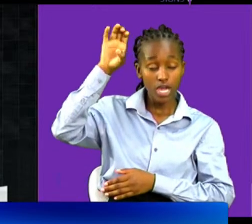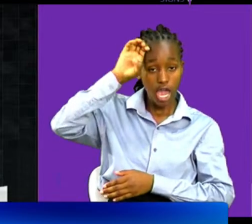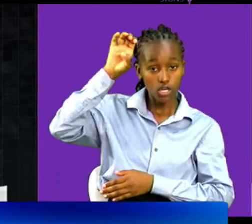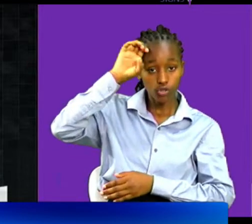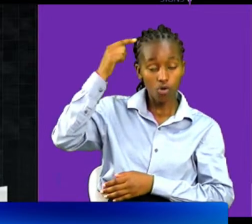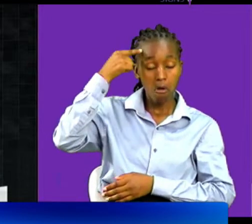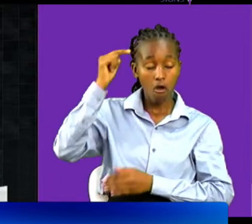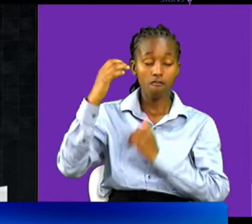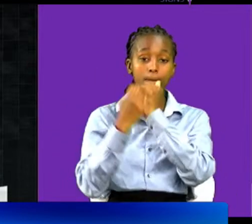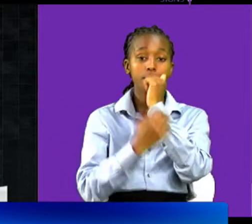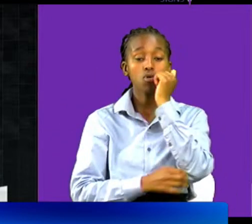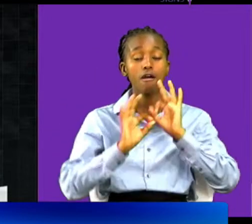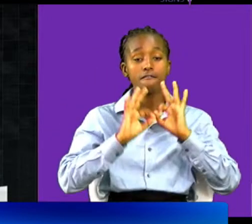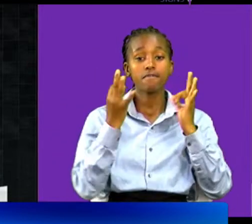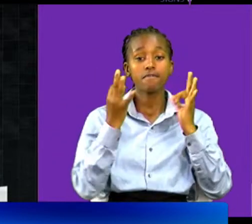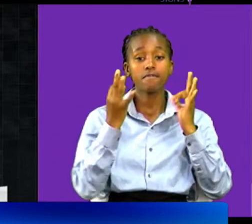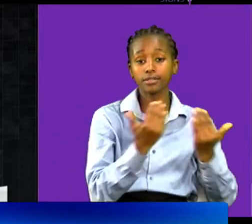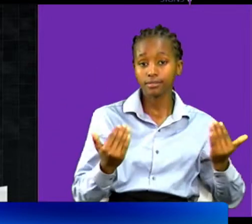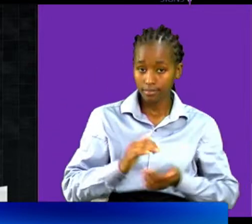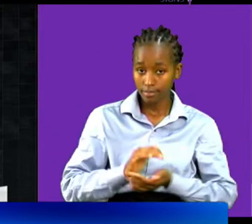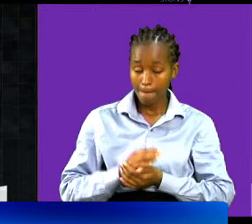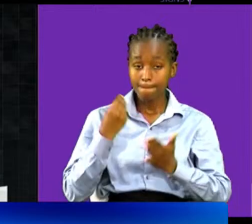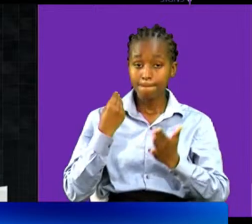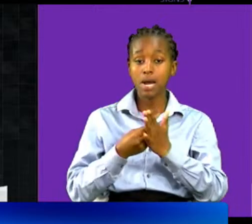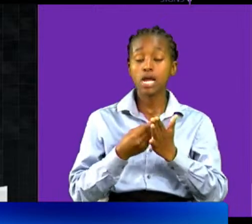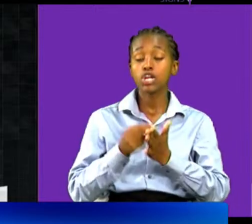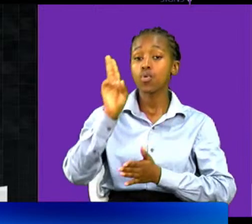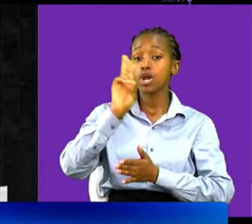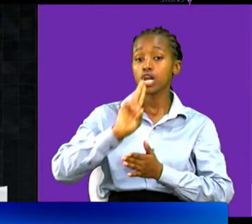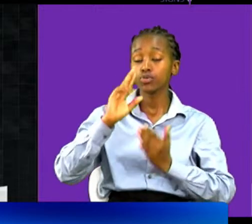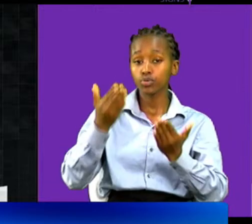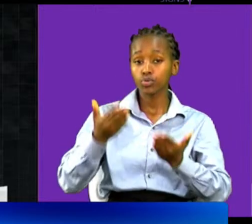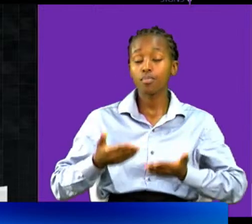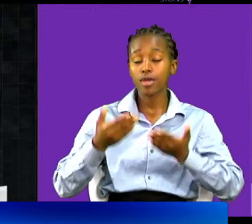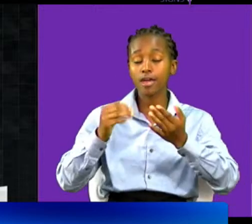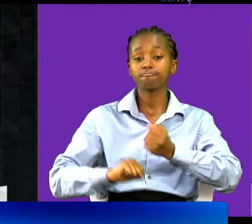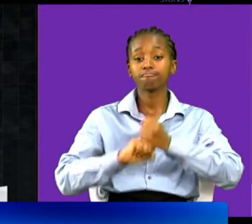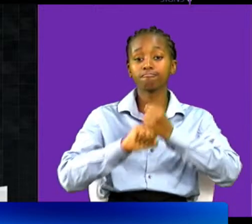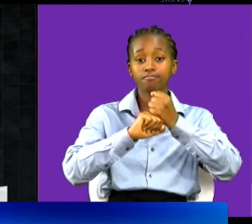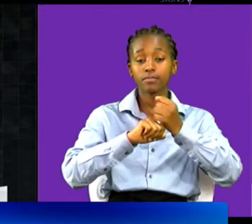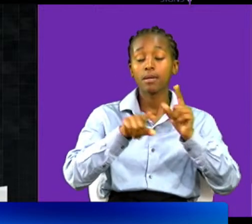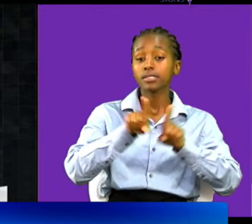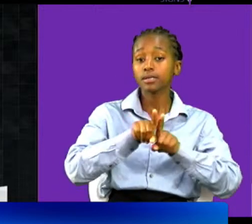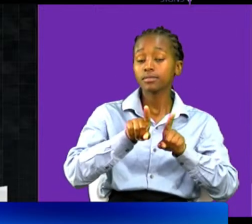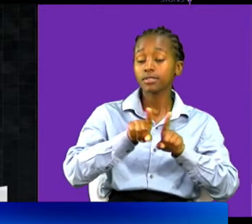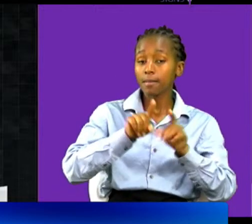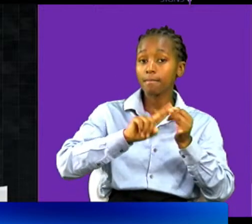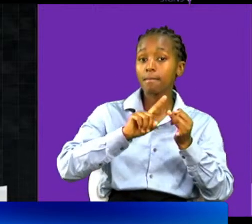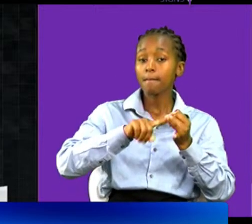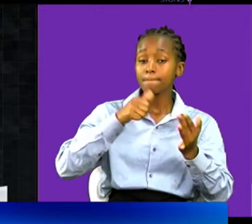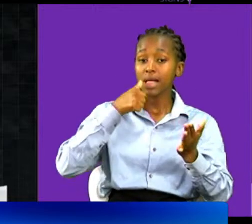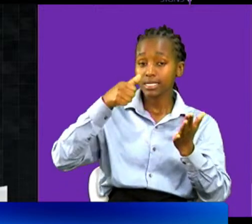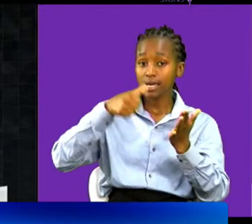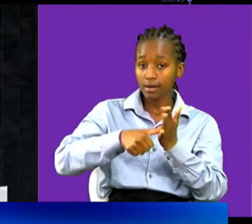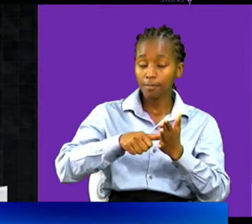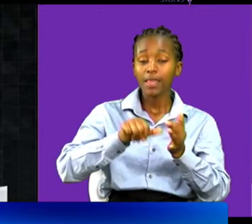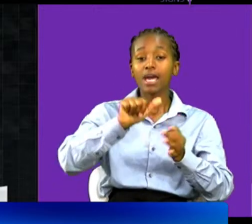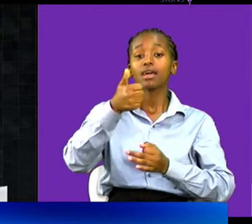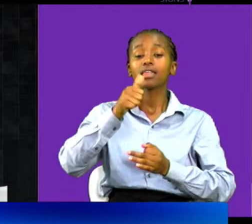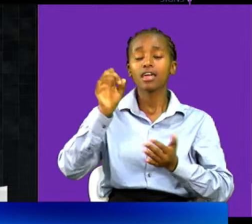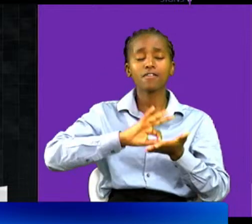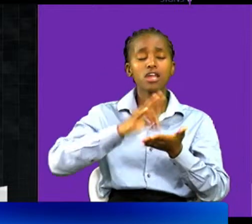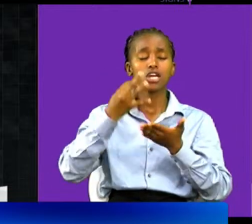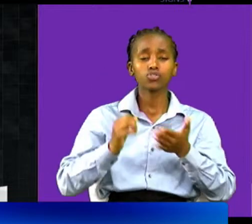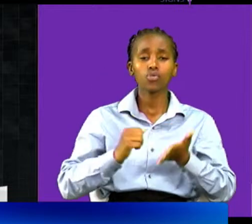This money will be used to provide scholarships, bursaries, and other forms of financial assistance to